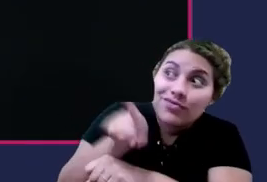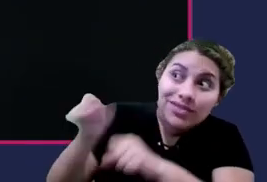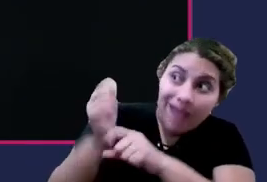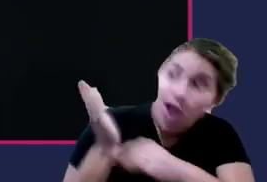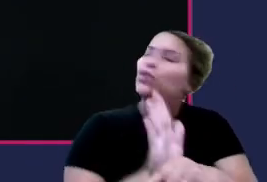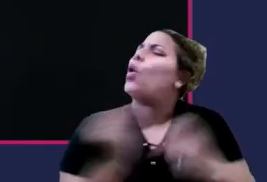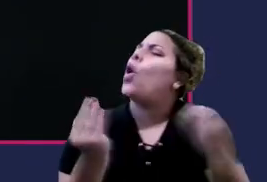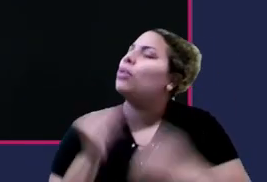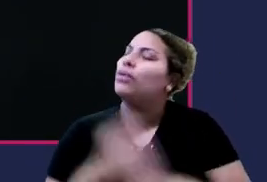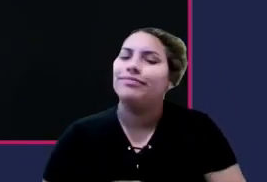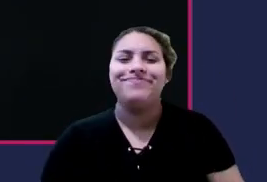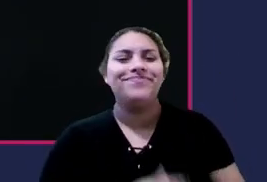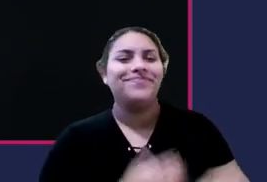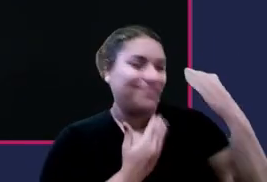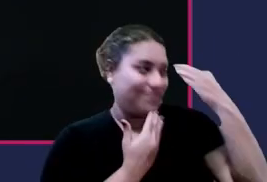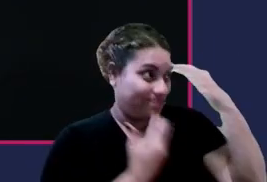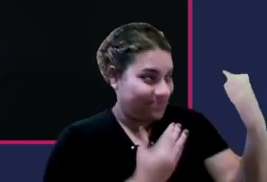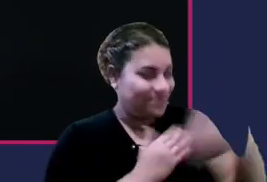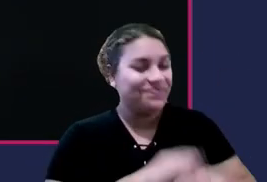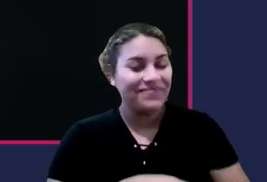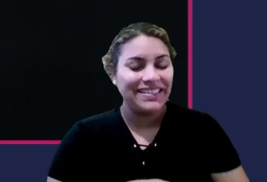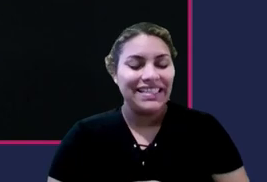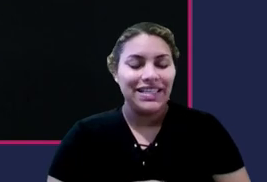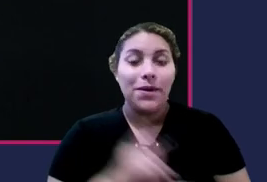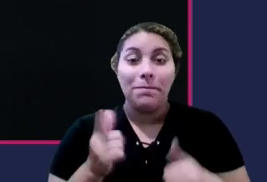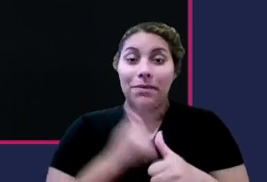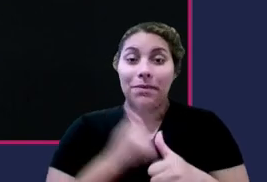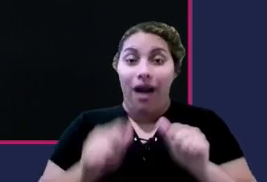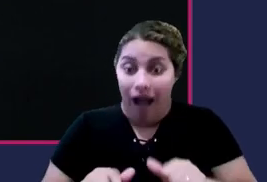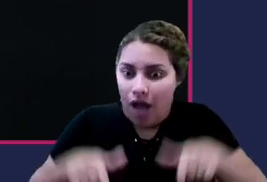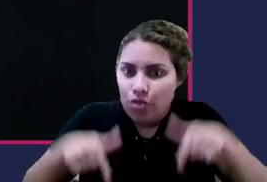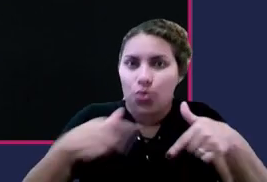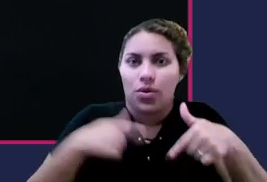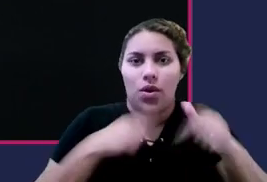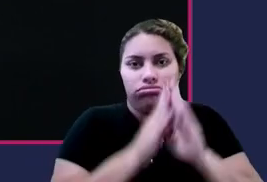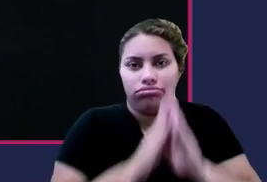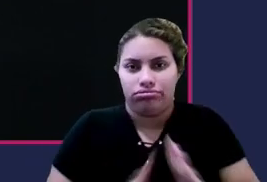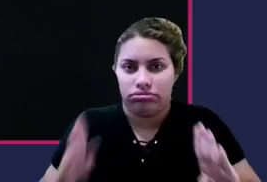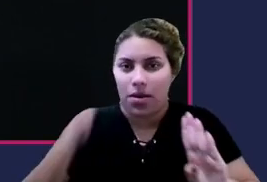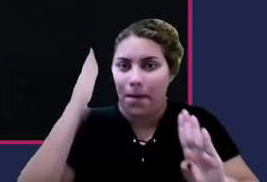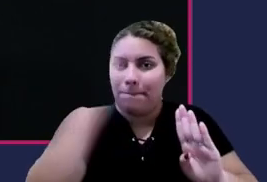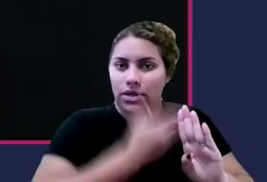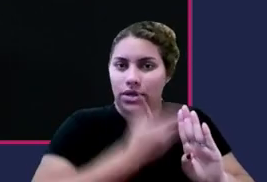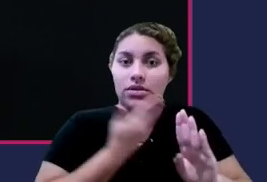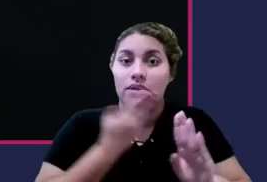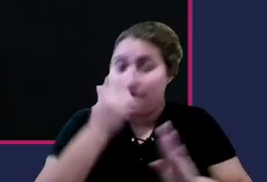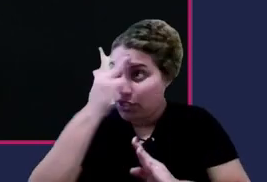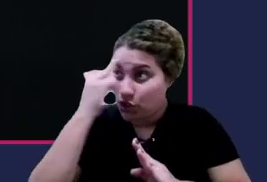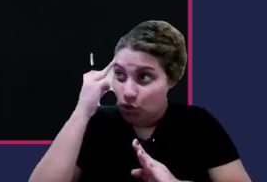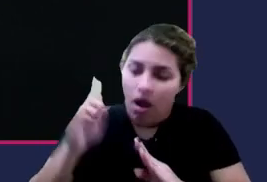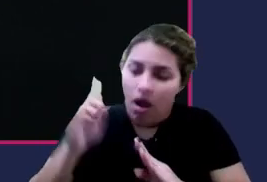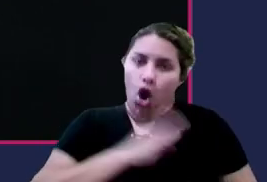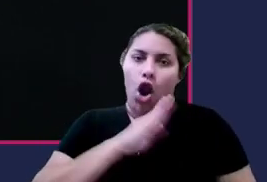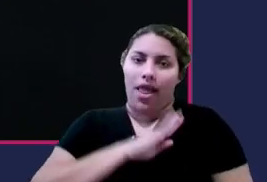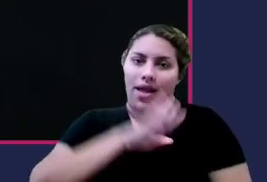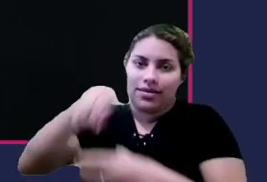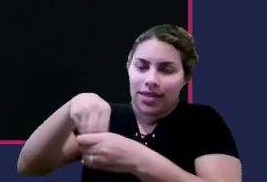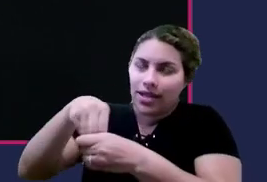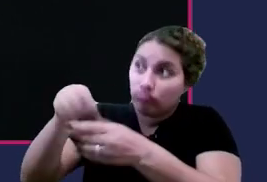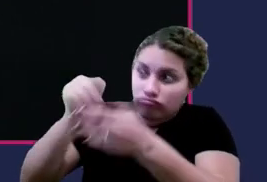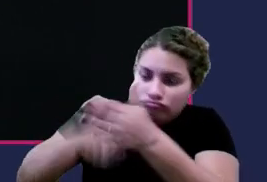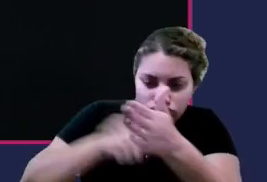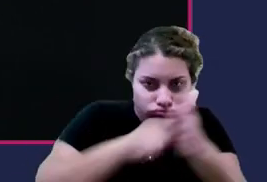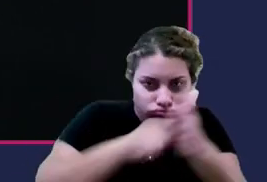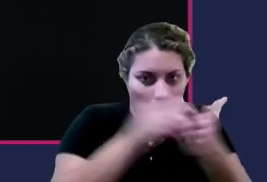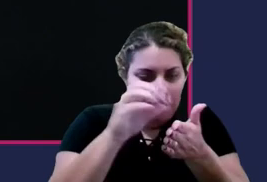Tony. One of the first acts on my mandate was to